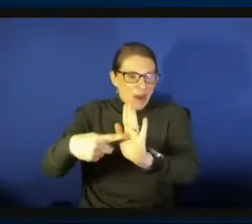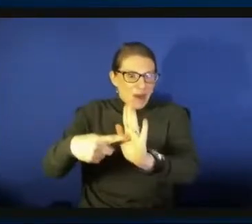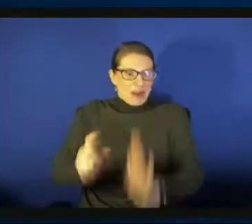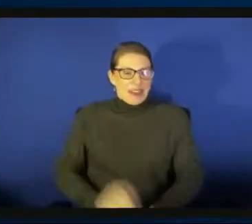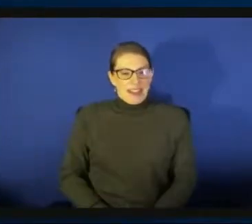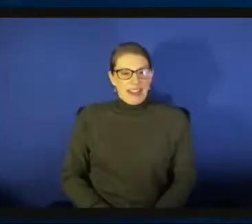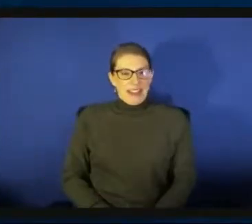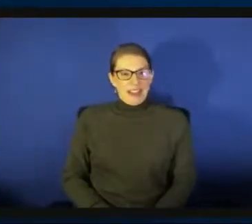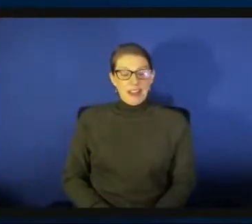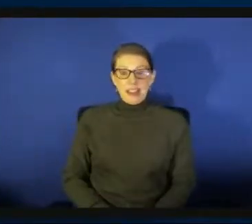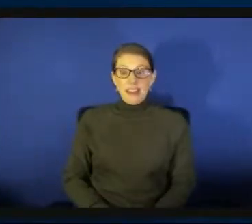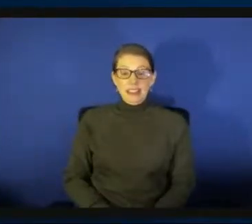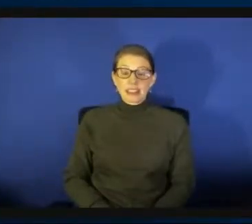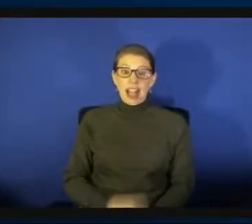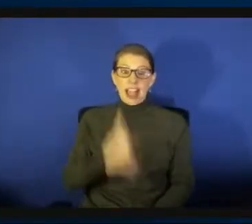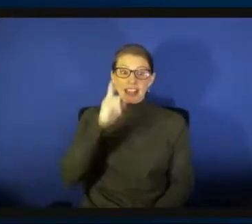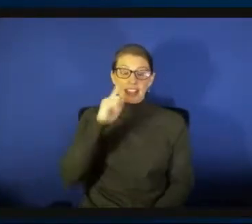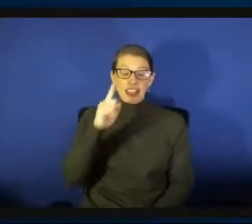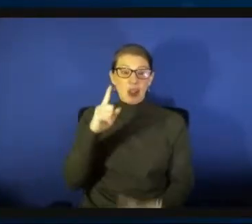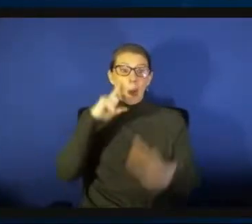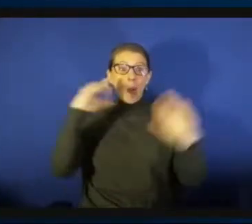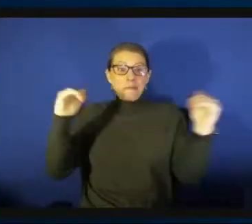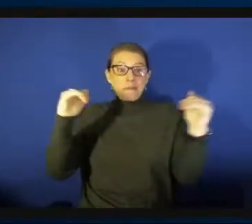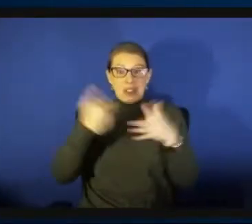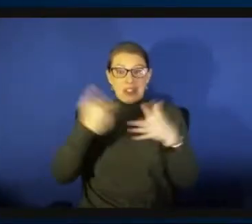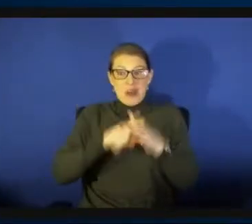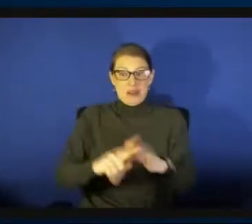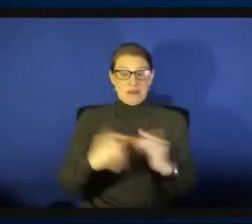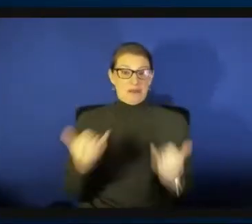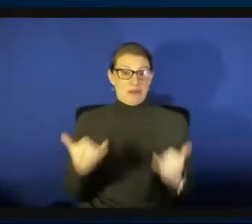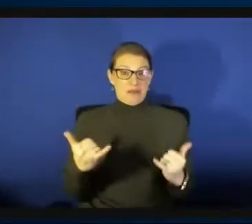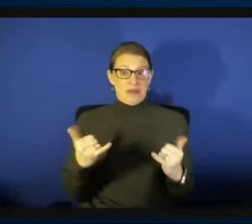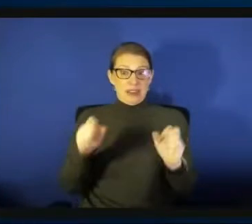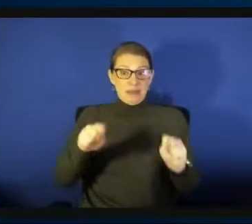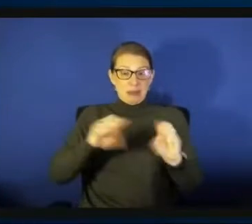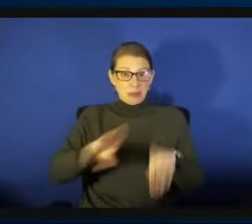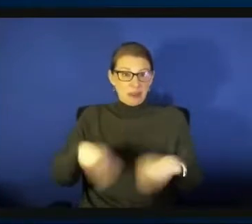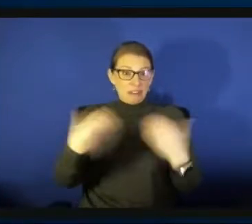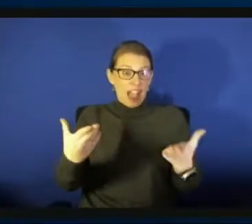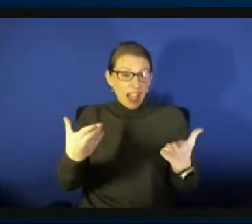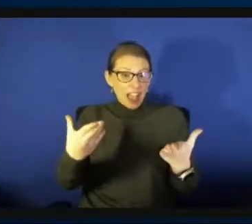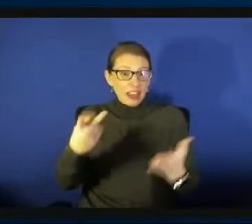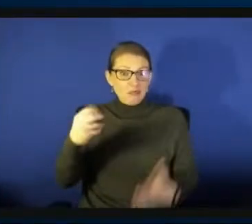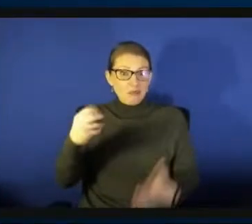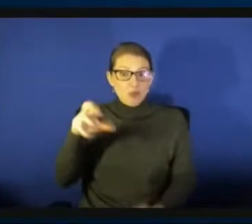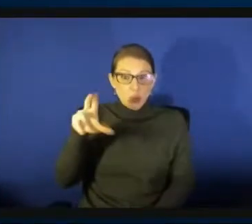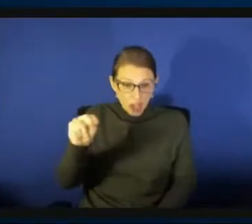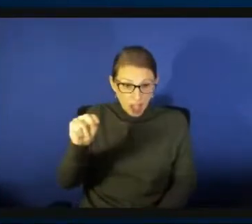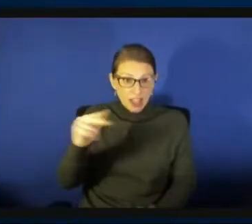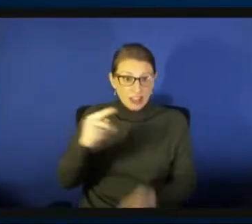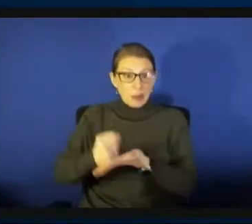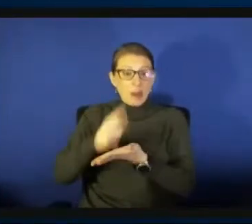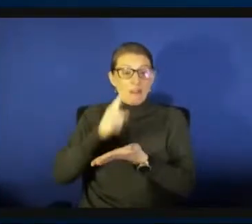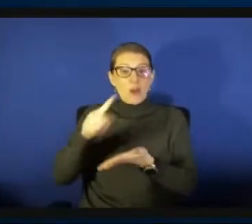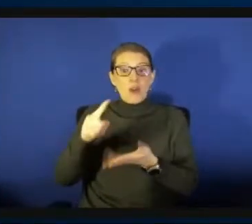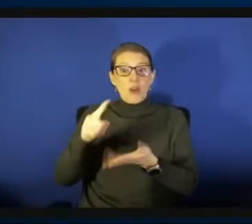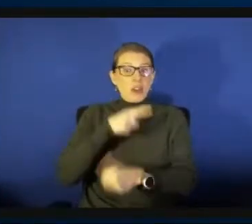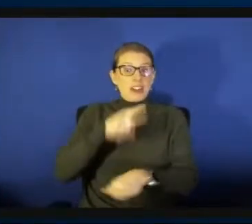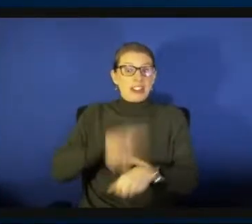hope for patients in this region. Being able to offer proton therapy for the first time for patients in Kansas City,